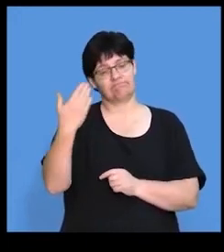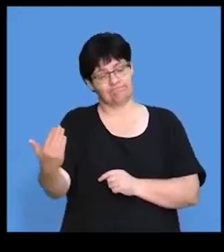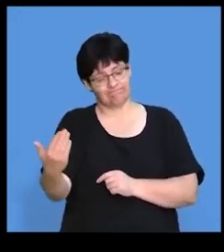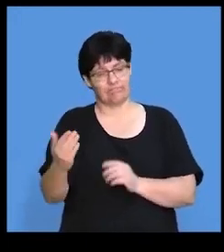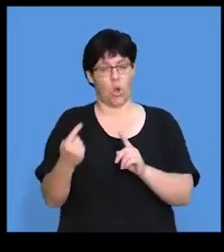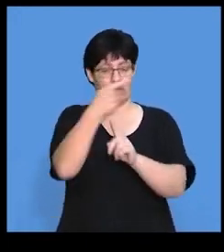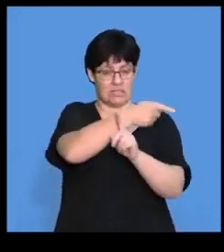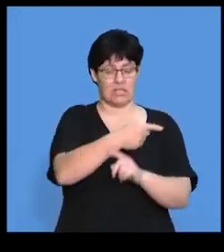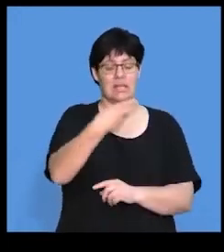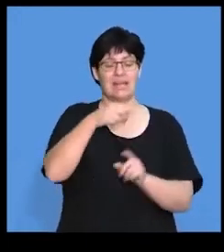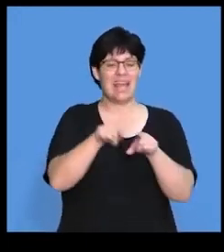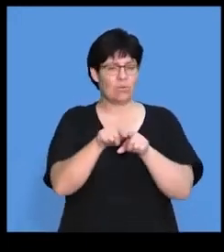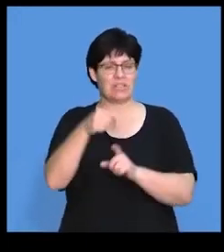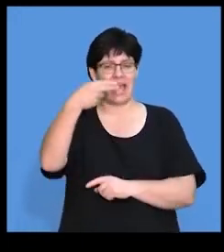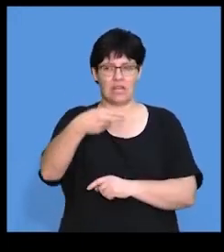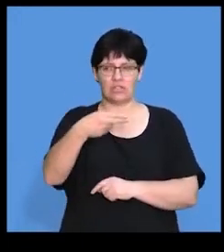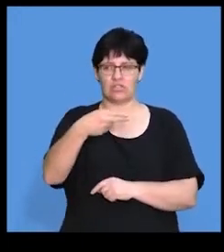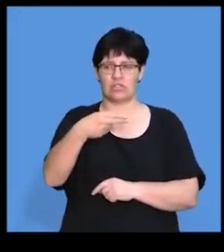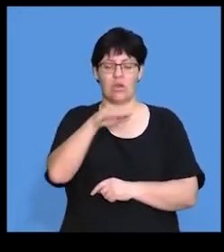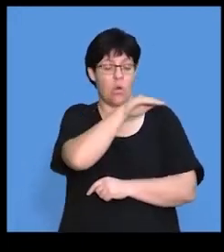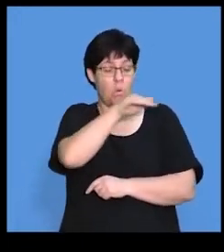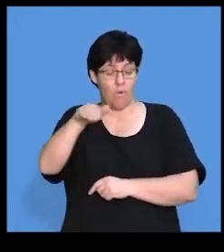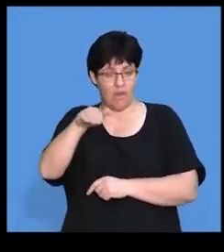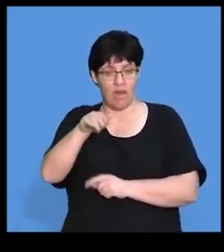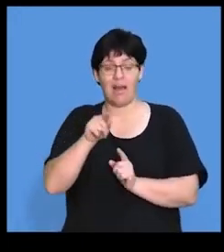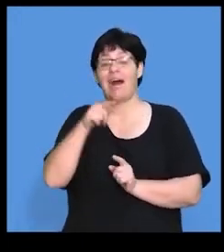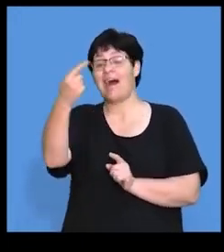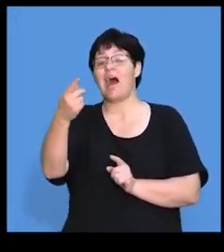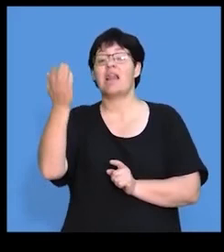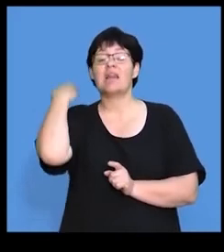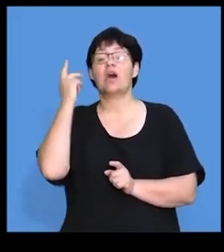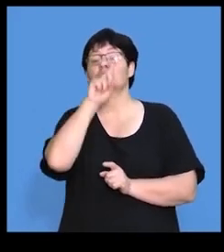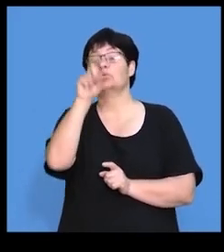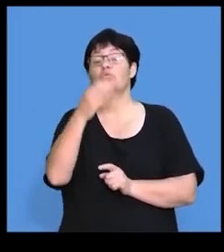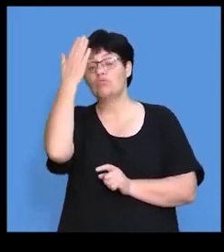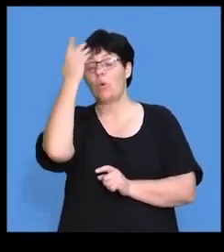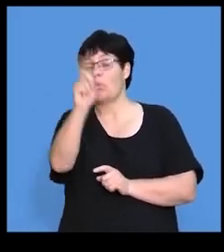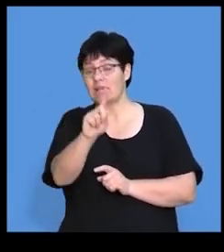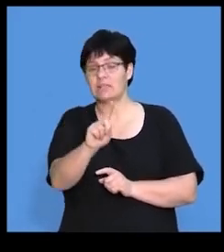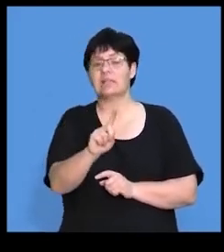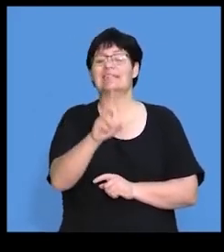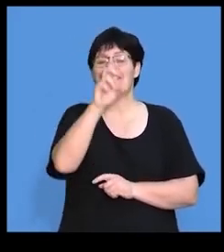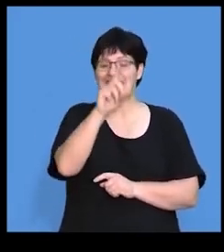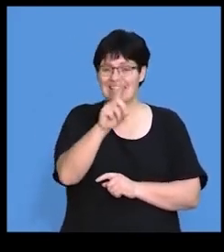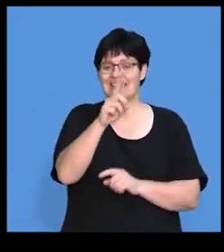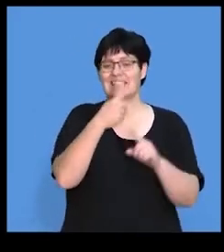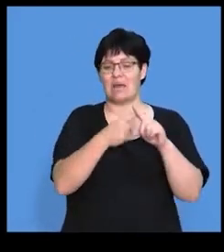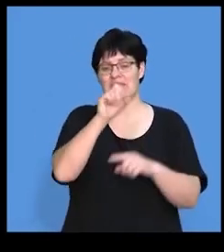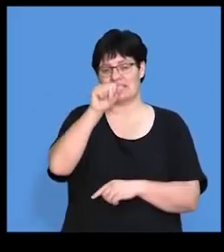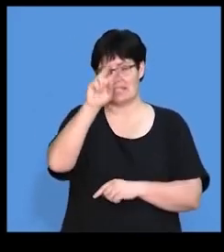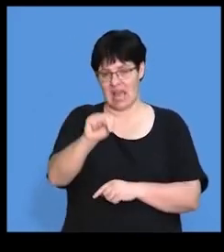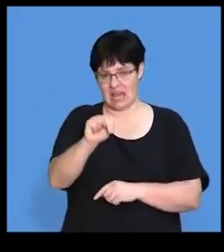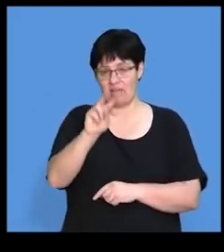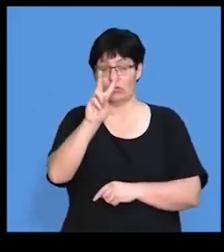h, over this adjacent side, which from the last question we know is equal to d